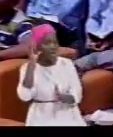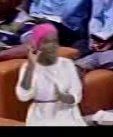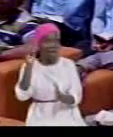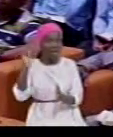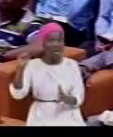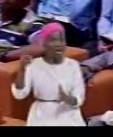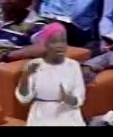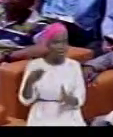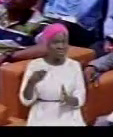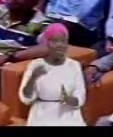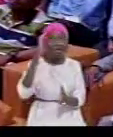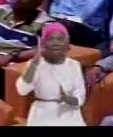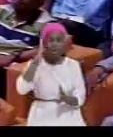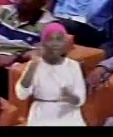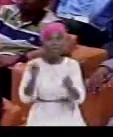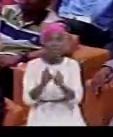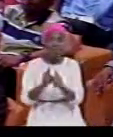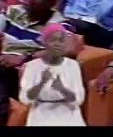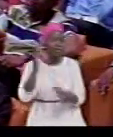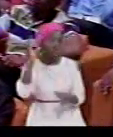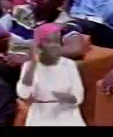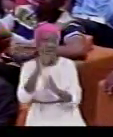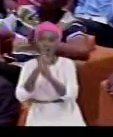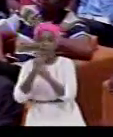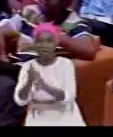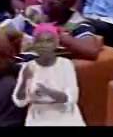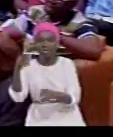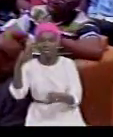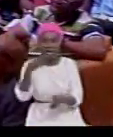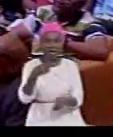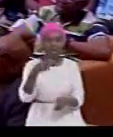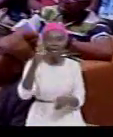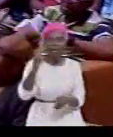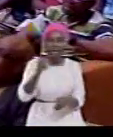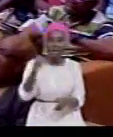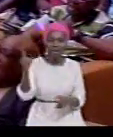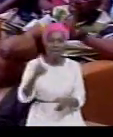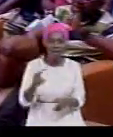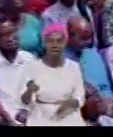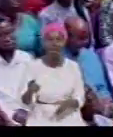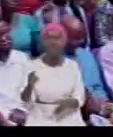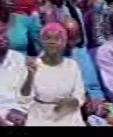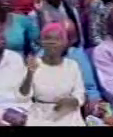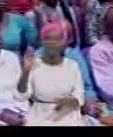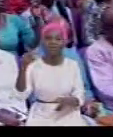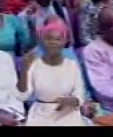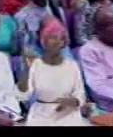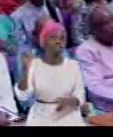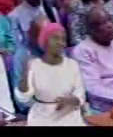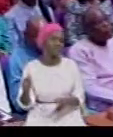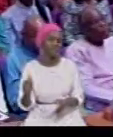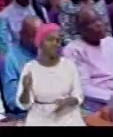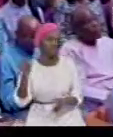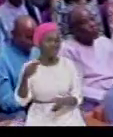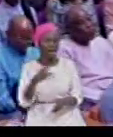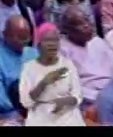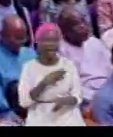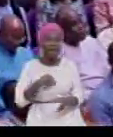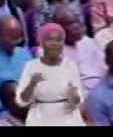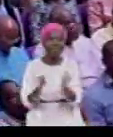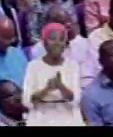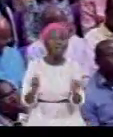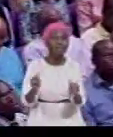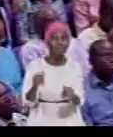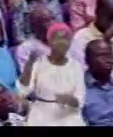me, that same God is for you. He will answer your prayer. Because